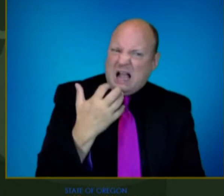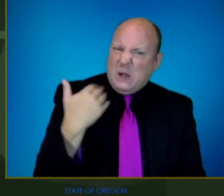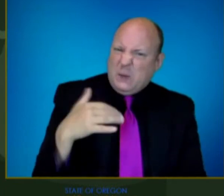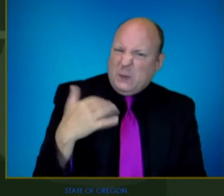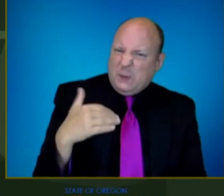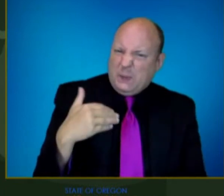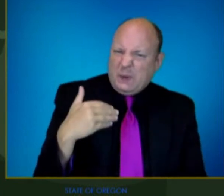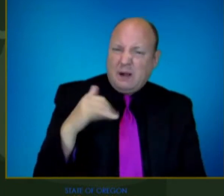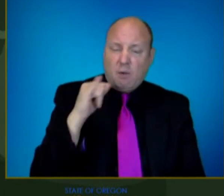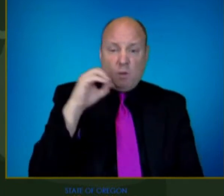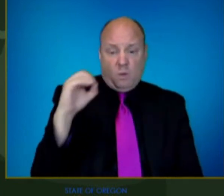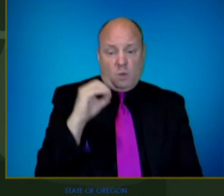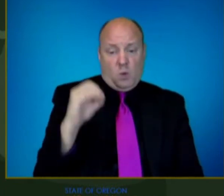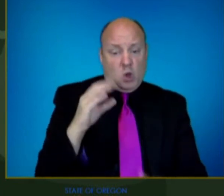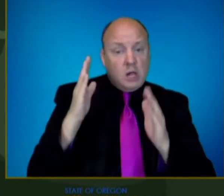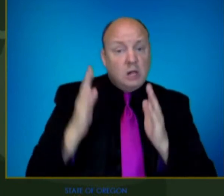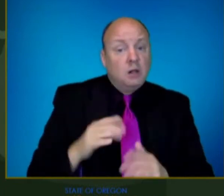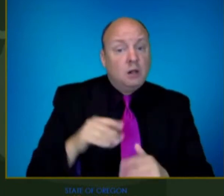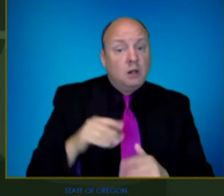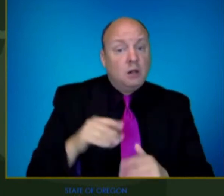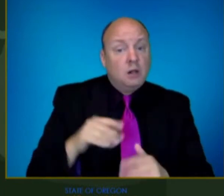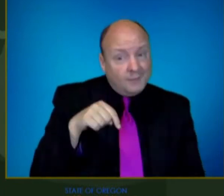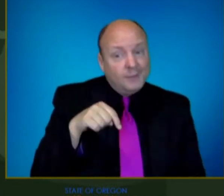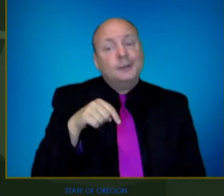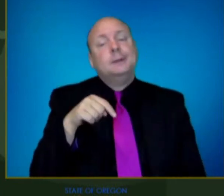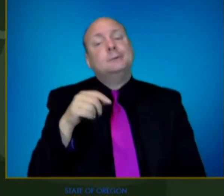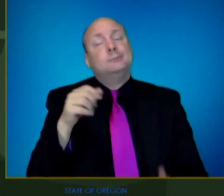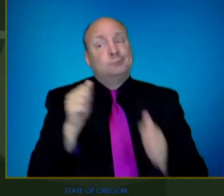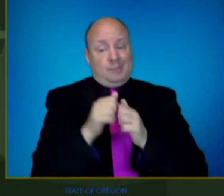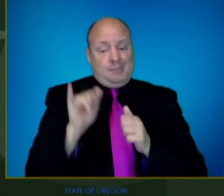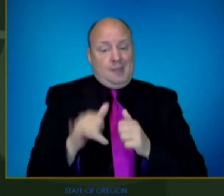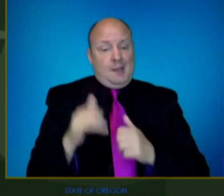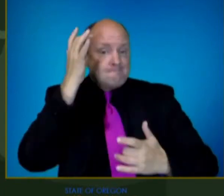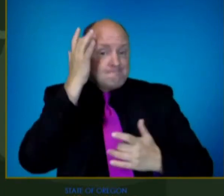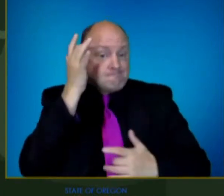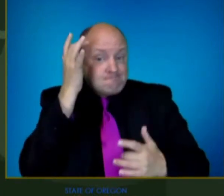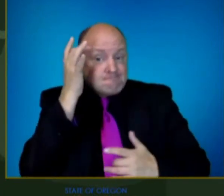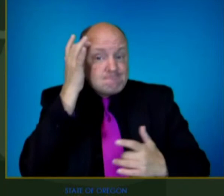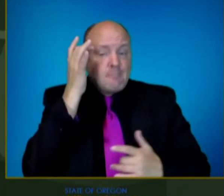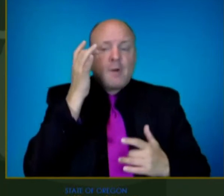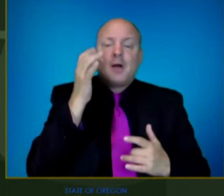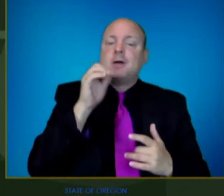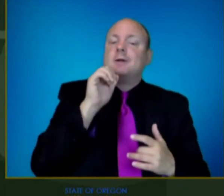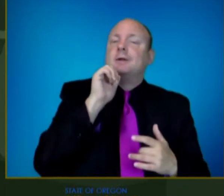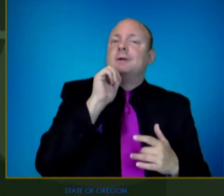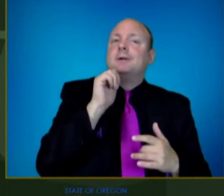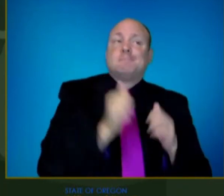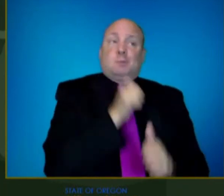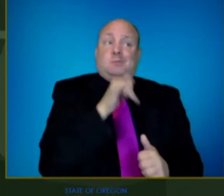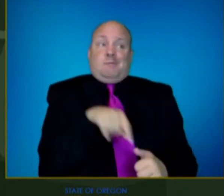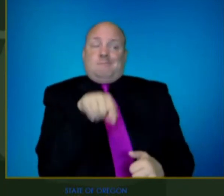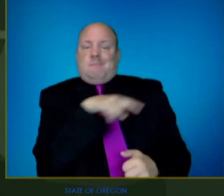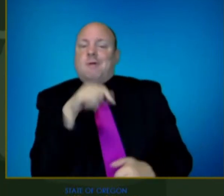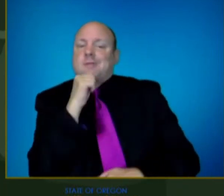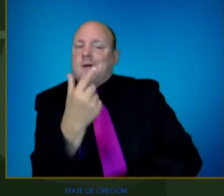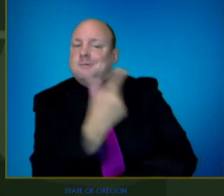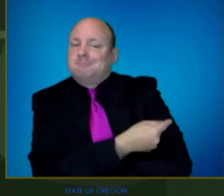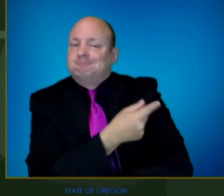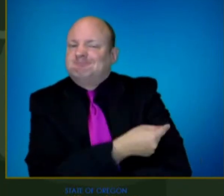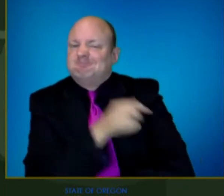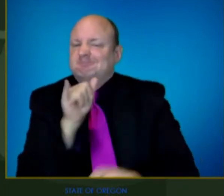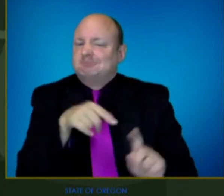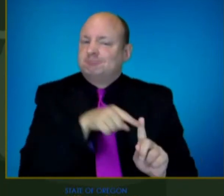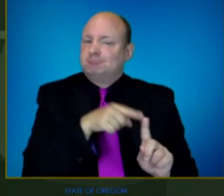COVID, nearly all of them unvaccinated, are on the verge of overfilling our hospital beds, posing a critical threat to